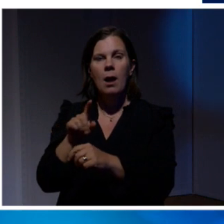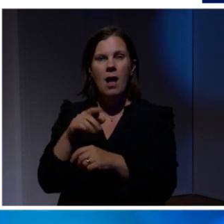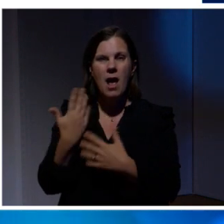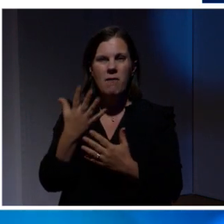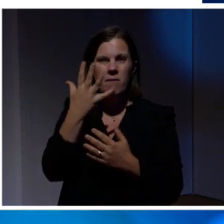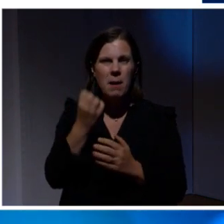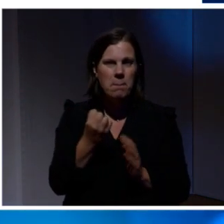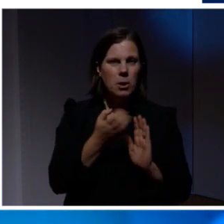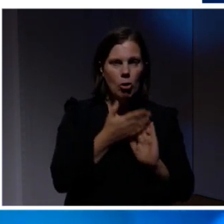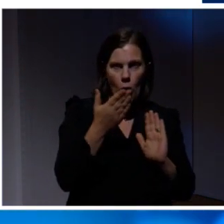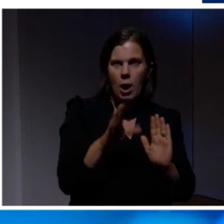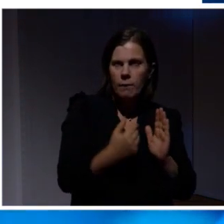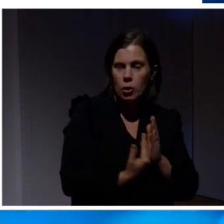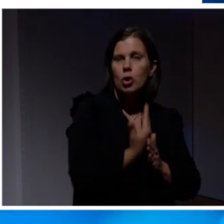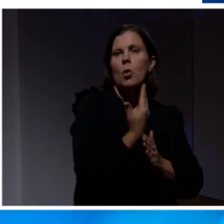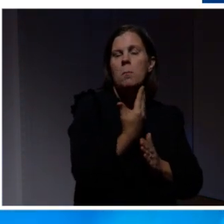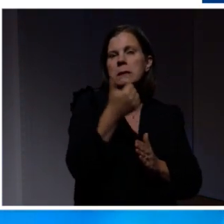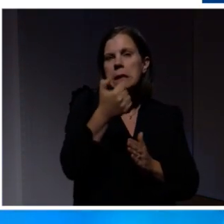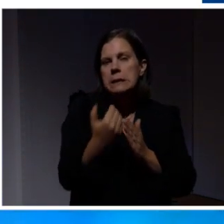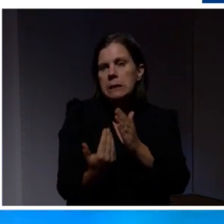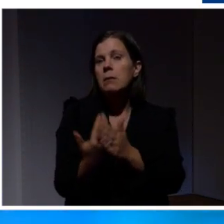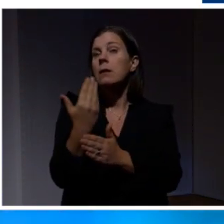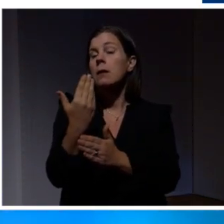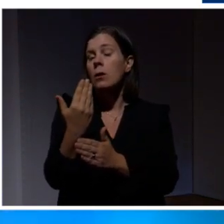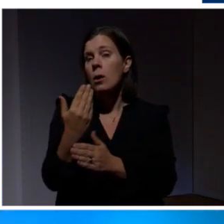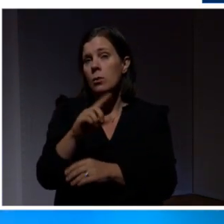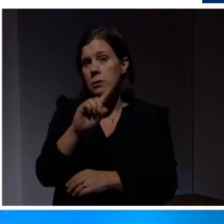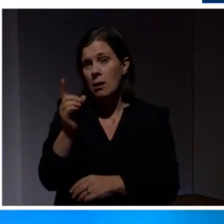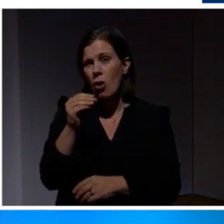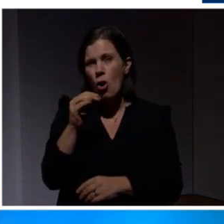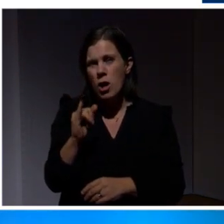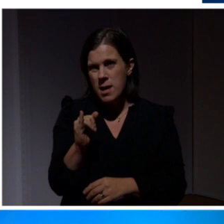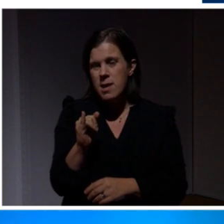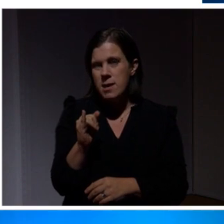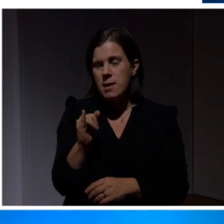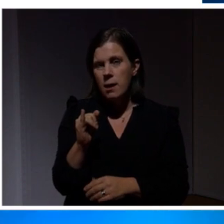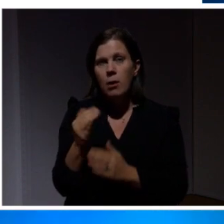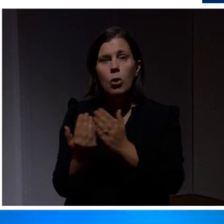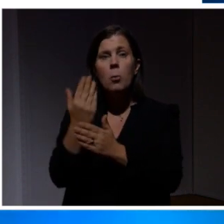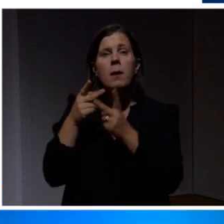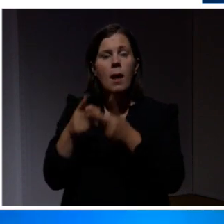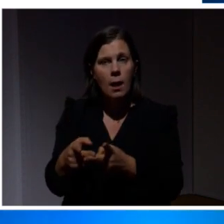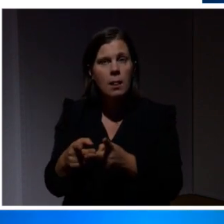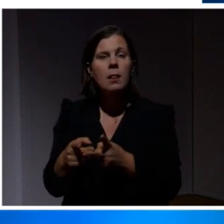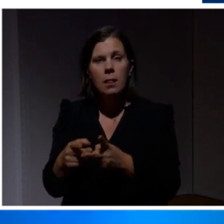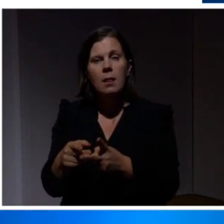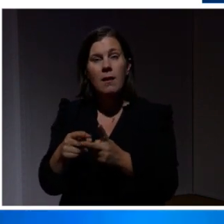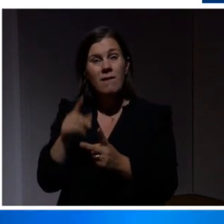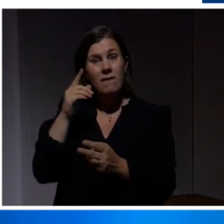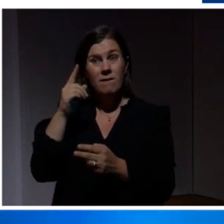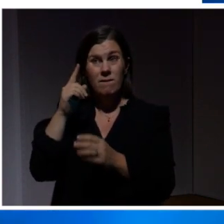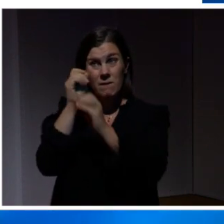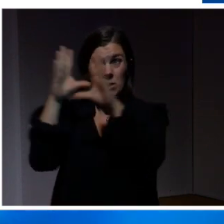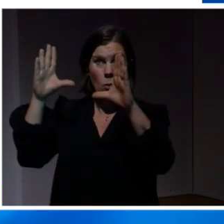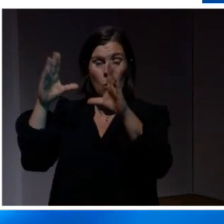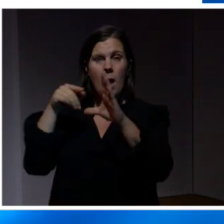late 50s, early 60s, and indeed, when AI was hyped then, the vision of AI was